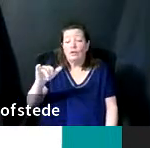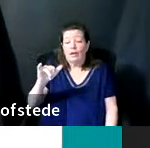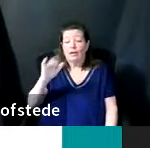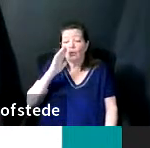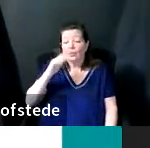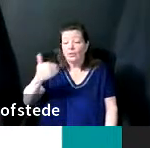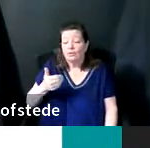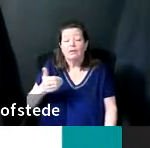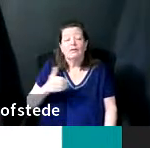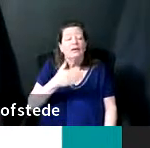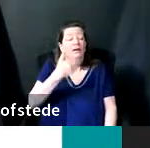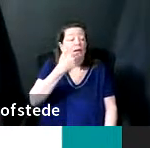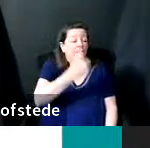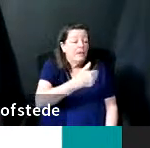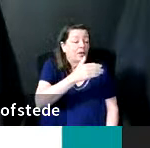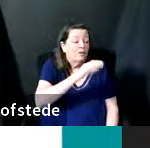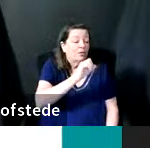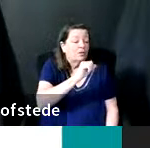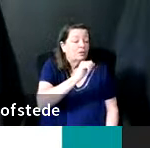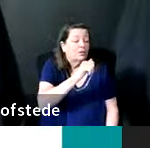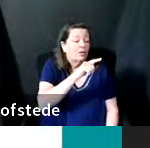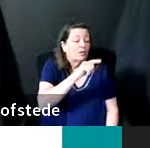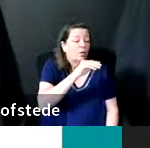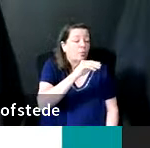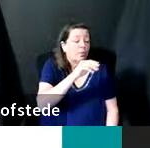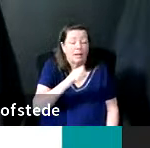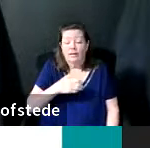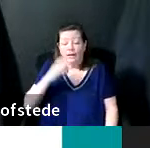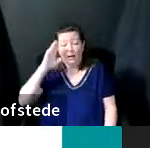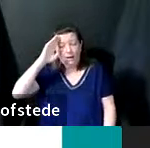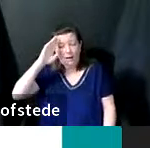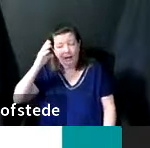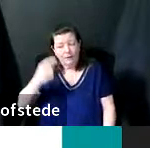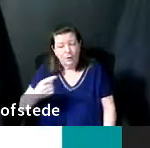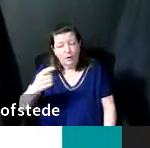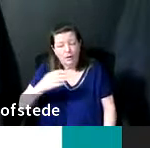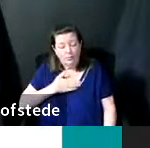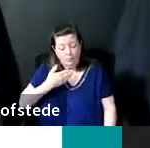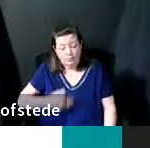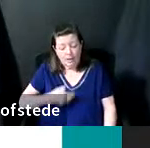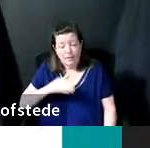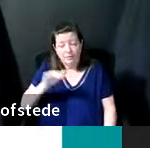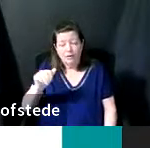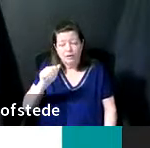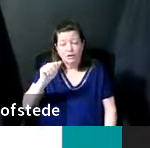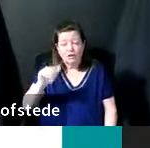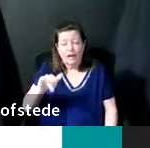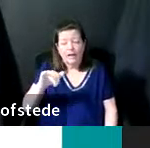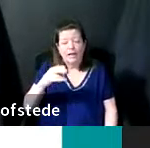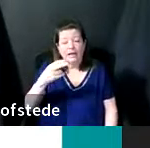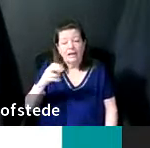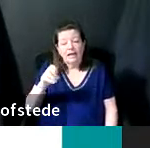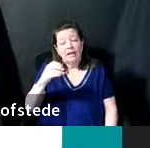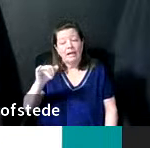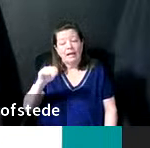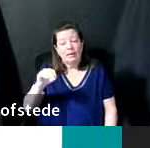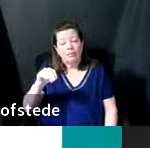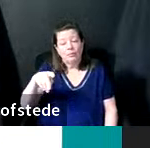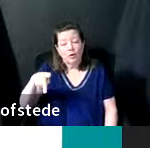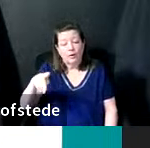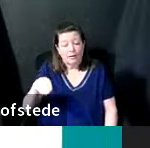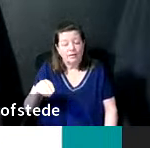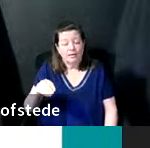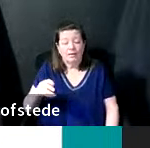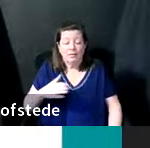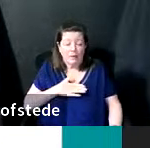Thank you, Salome. Hi, everyone. My name is Jay Houseguard, he, him pronouns. Happy